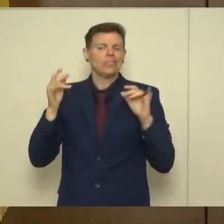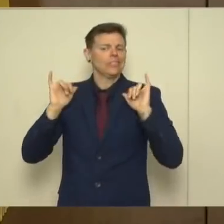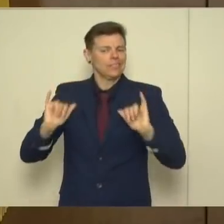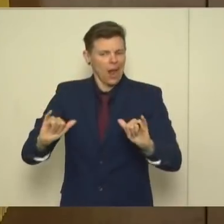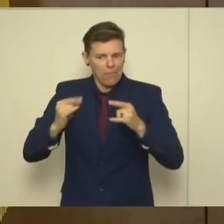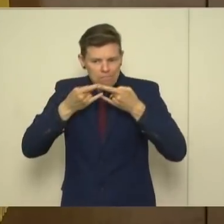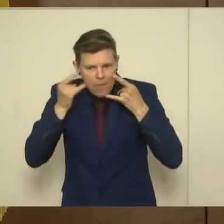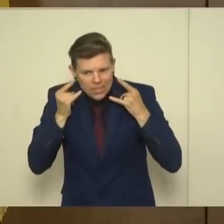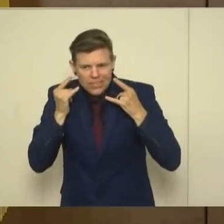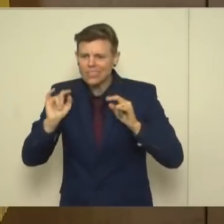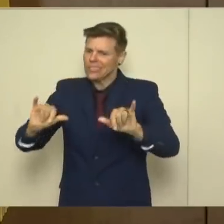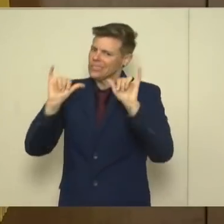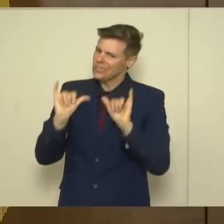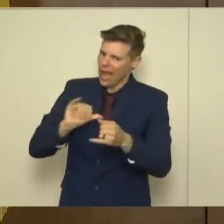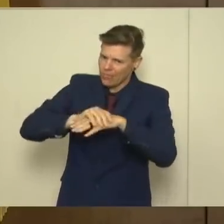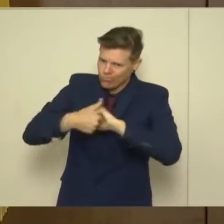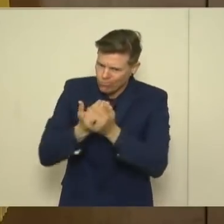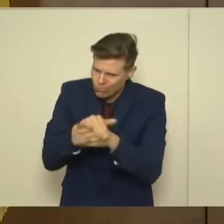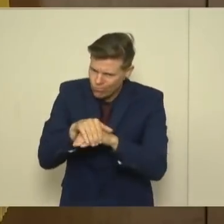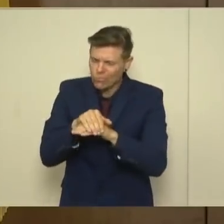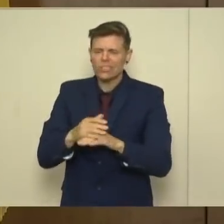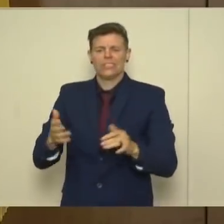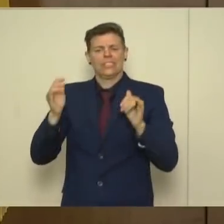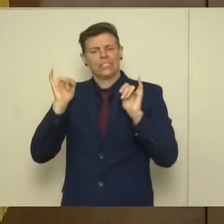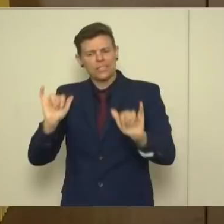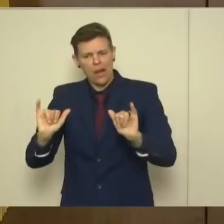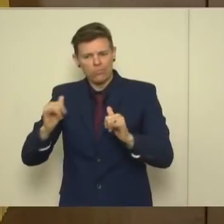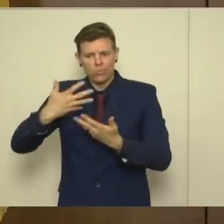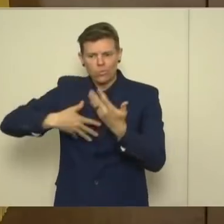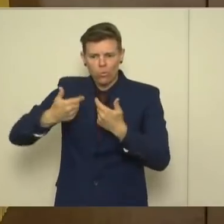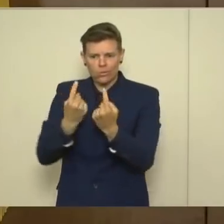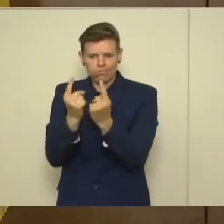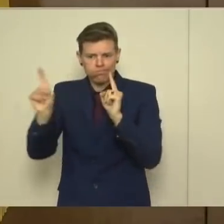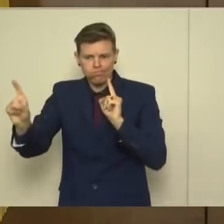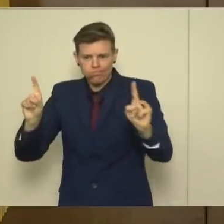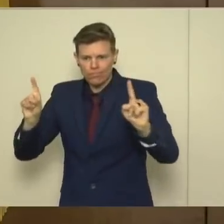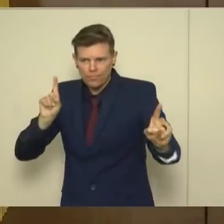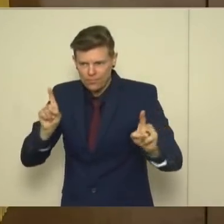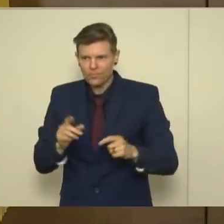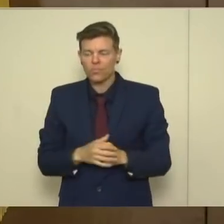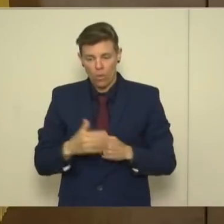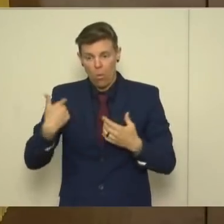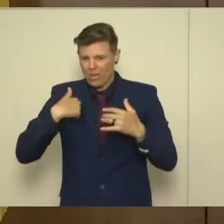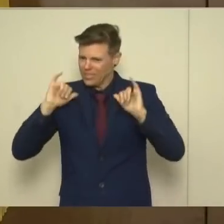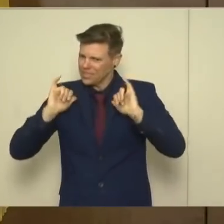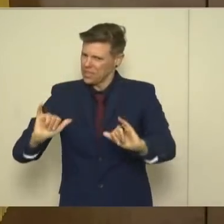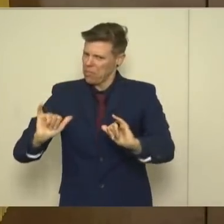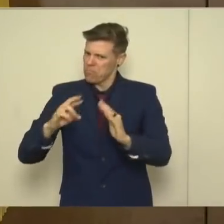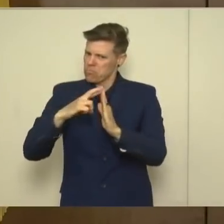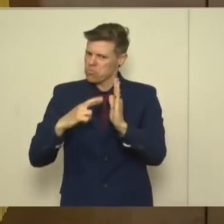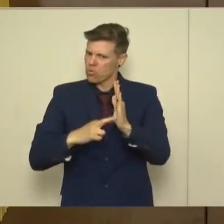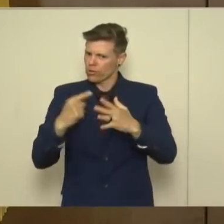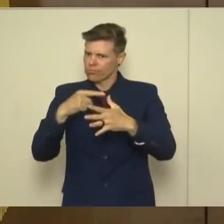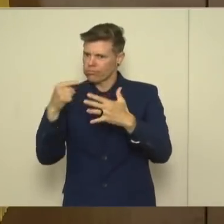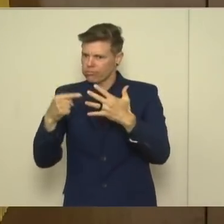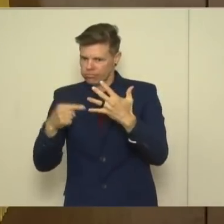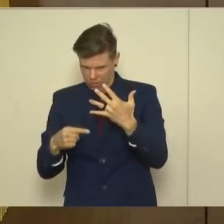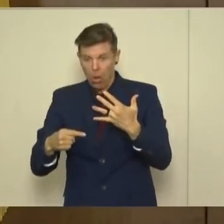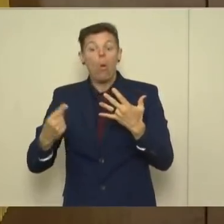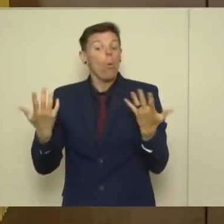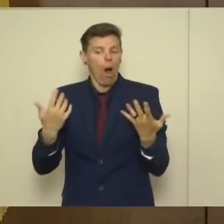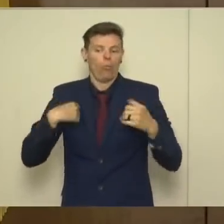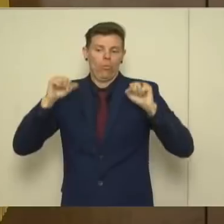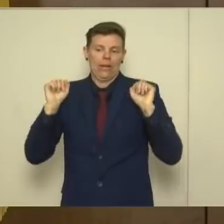have hand sanitizer, the better able we can manage those unpredictable but potential,